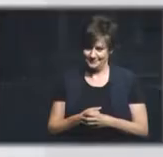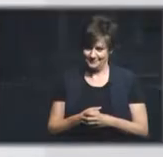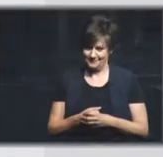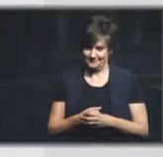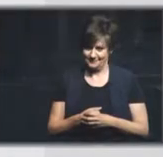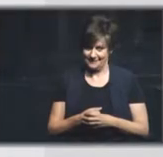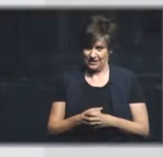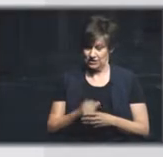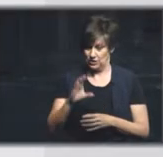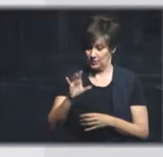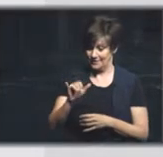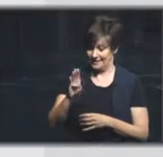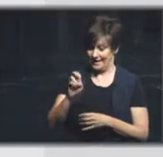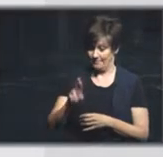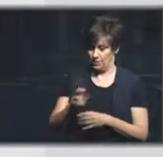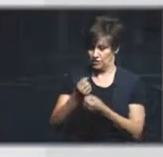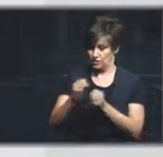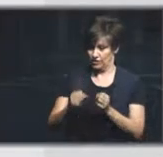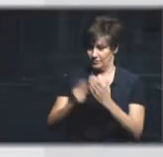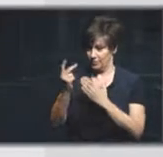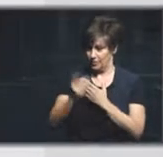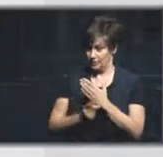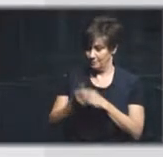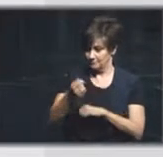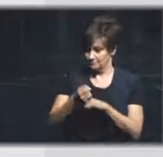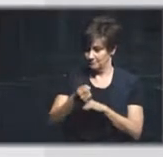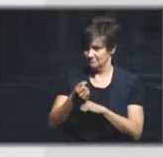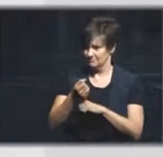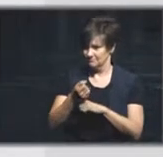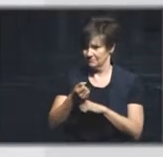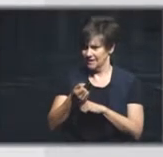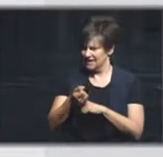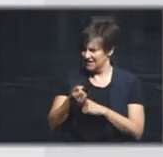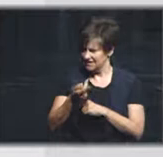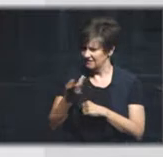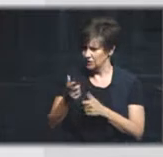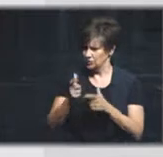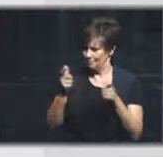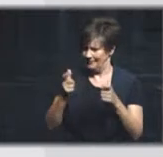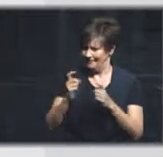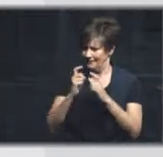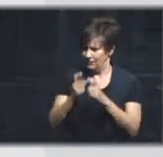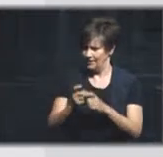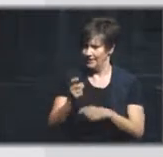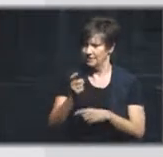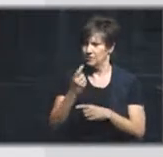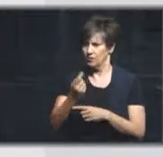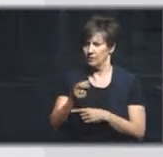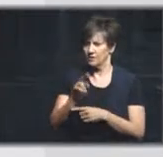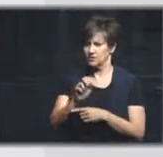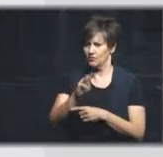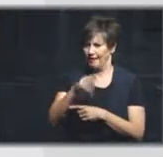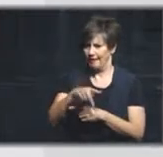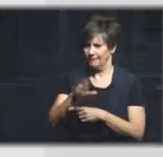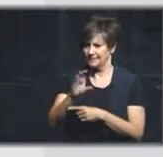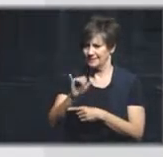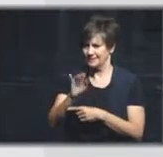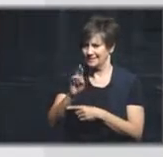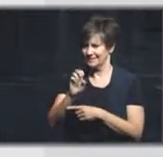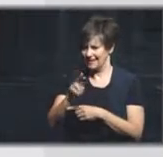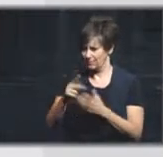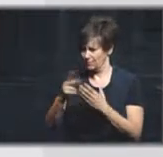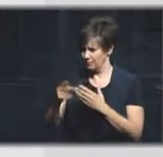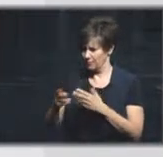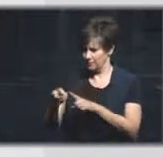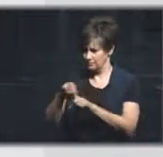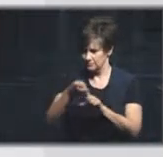The cybersecurity program has been bolstered by a couple of big grants. One was the RAMP Cyber Prep Program, getting high school